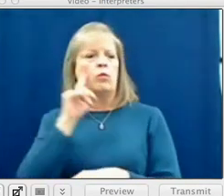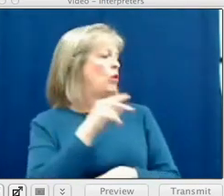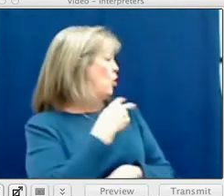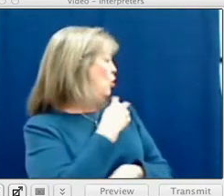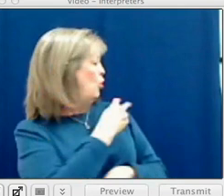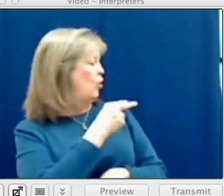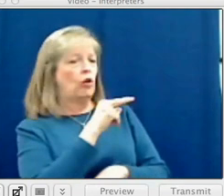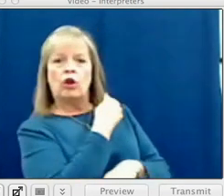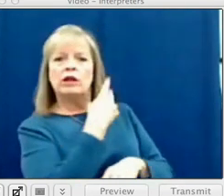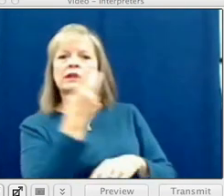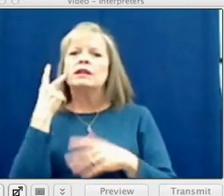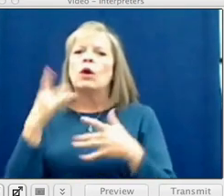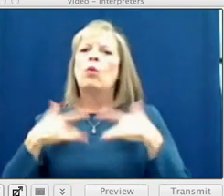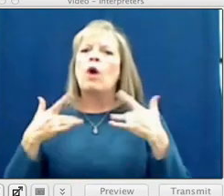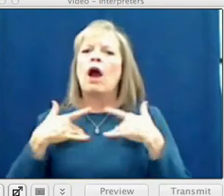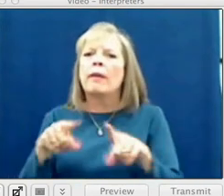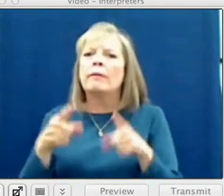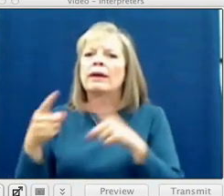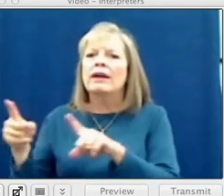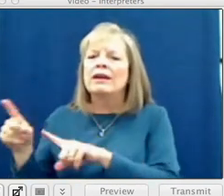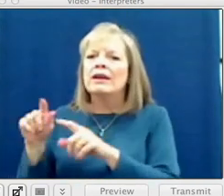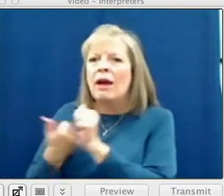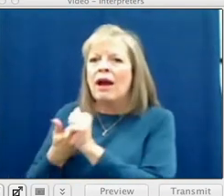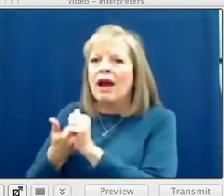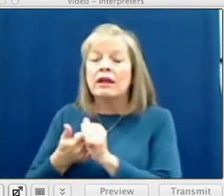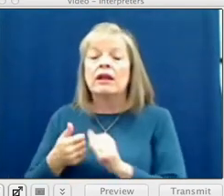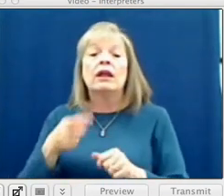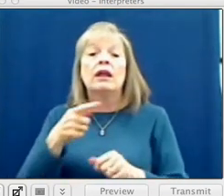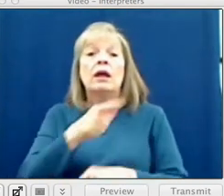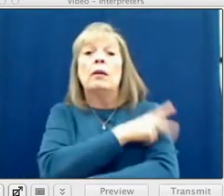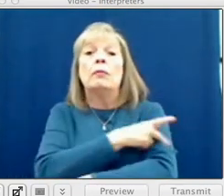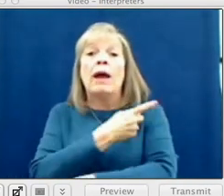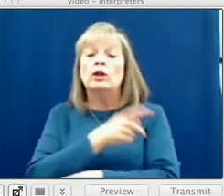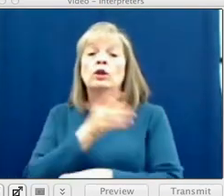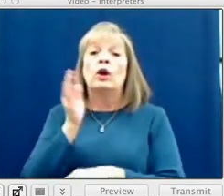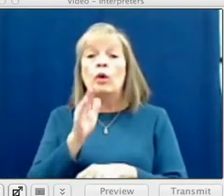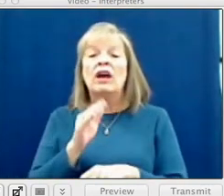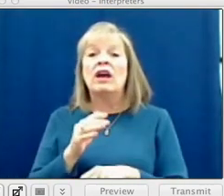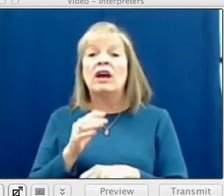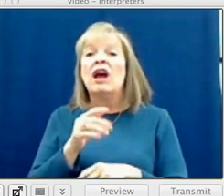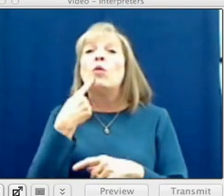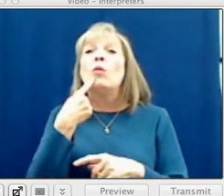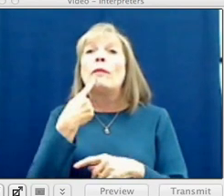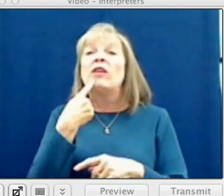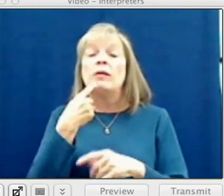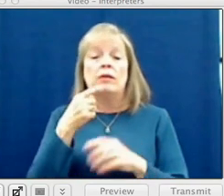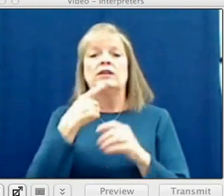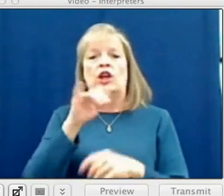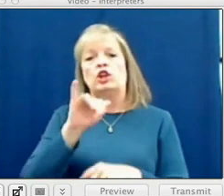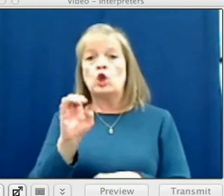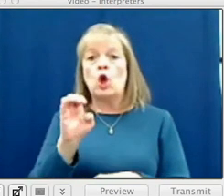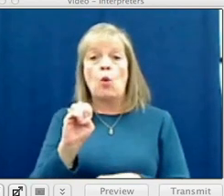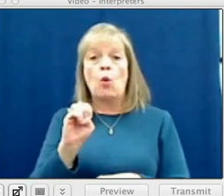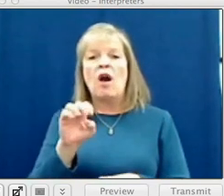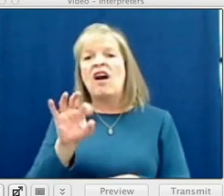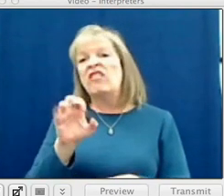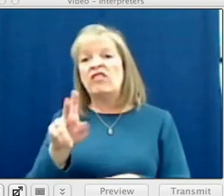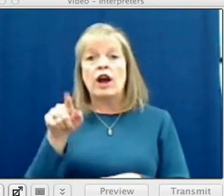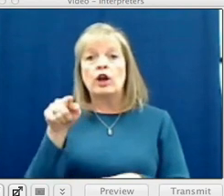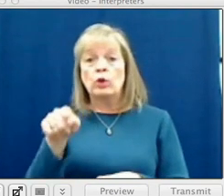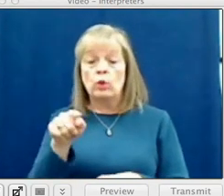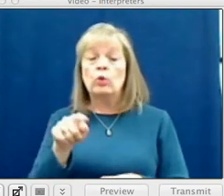him. The patient would say without facial expression, "Joe, fuck you." The deaf interpreter would sign word